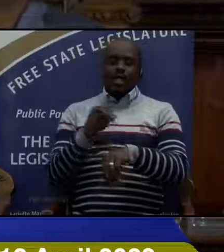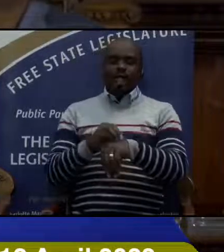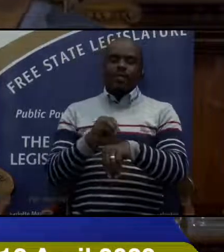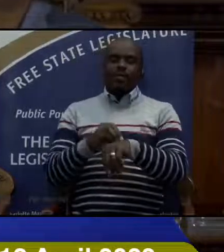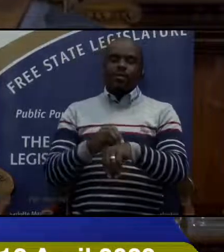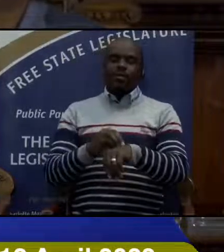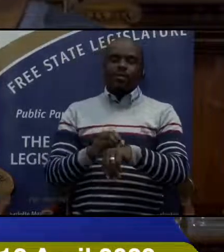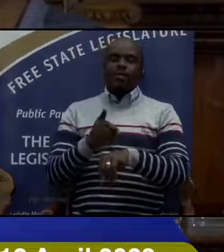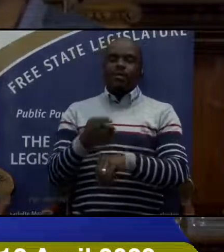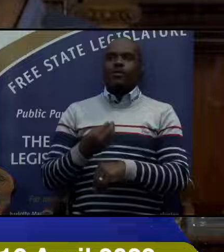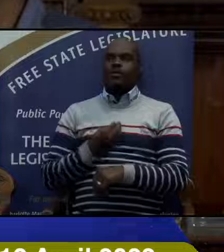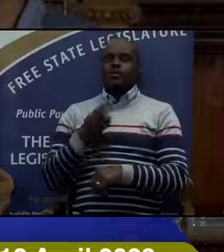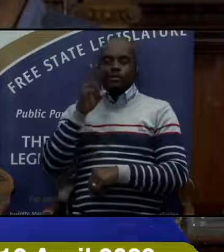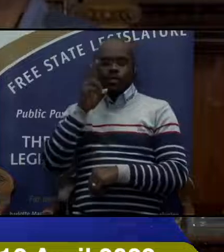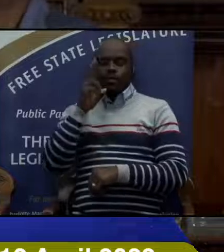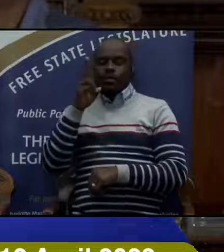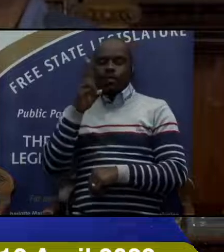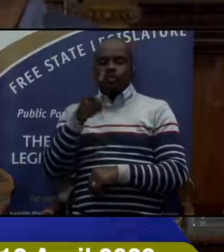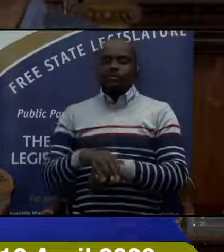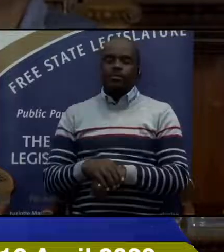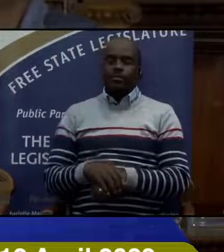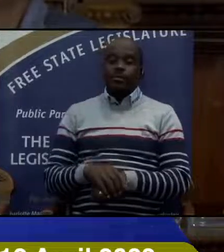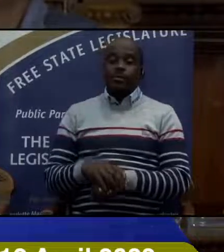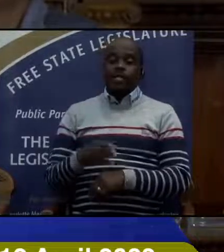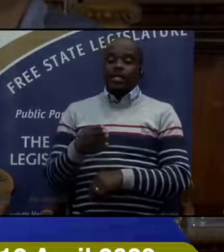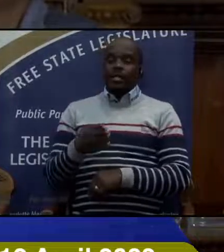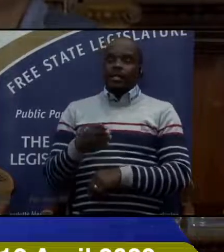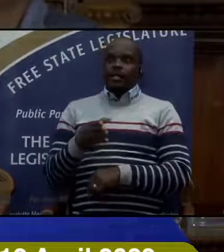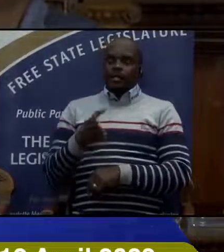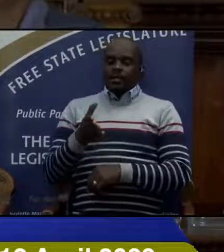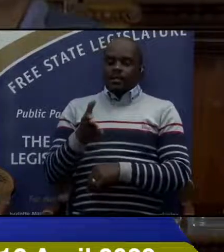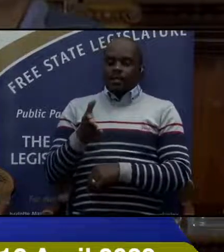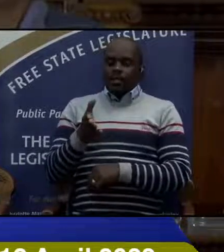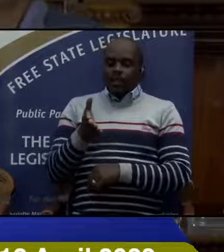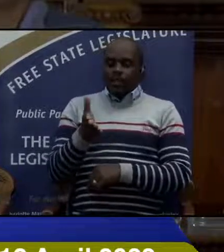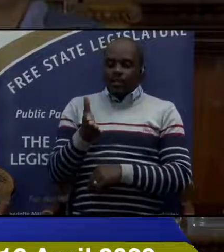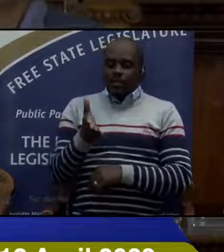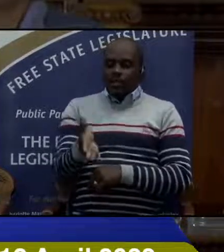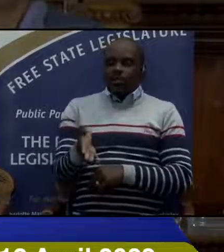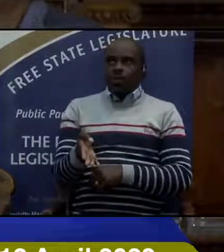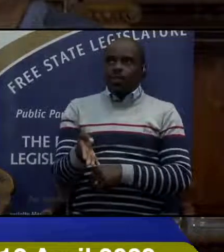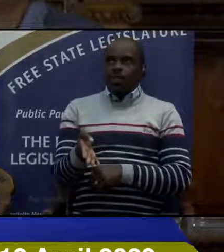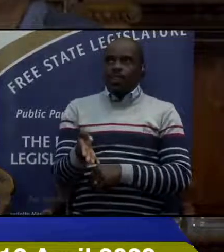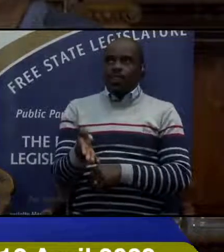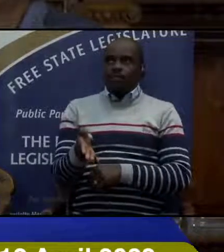colonial regime effects are this issue around the mode of production.